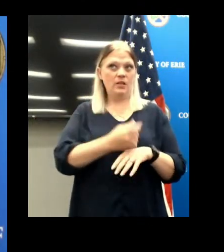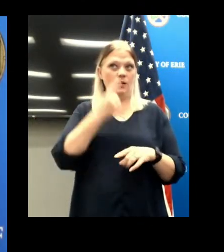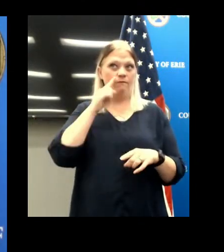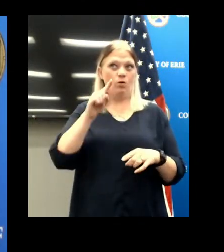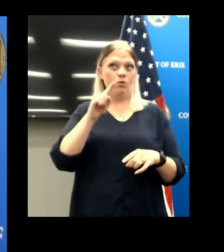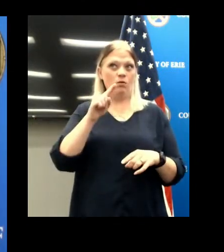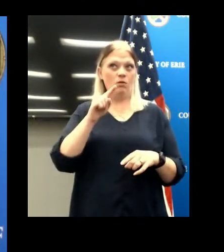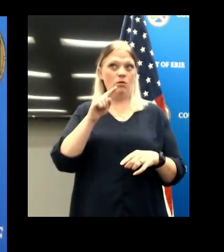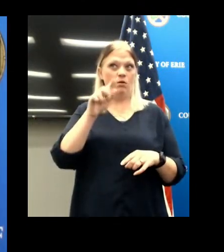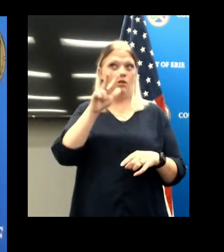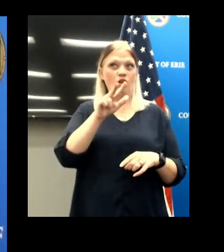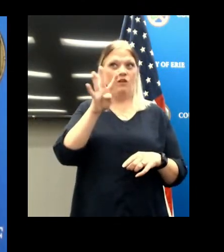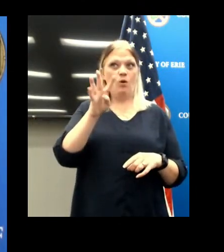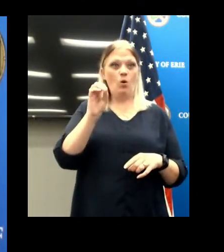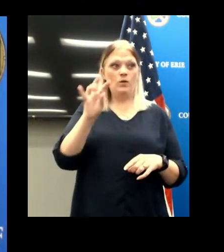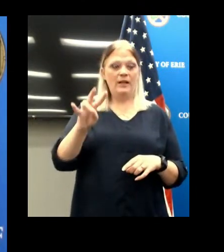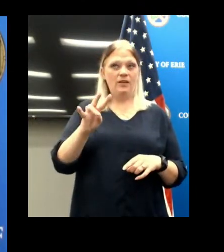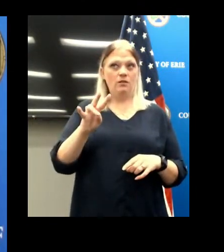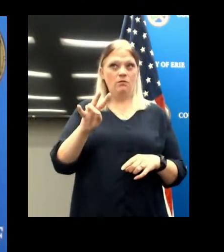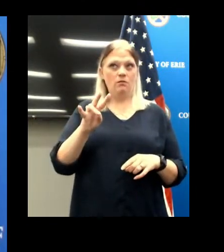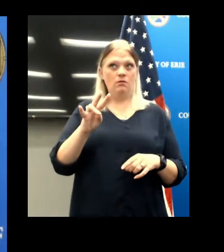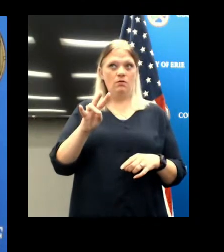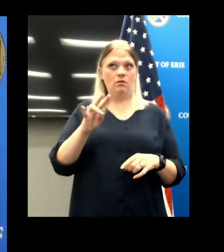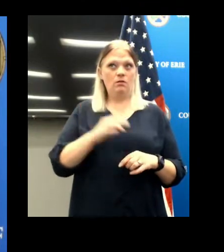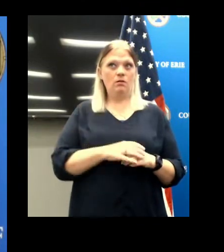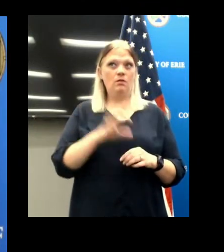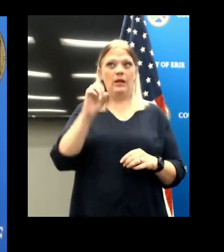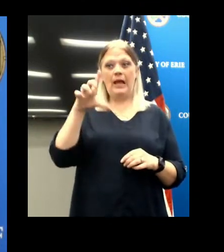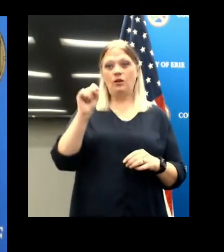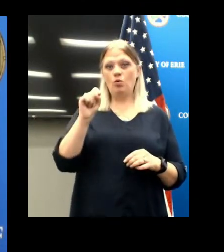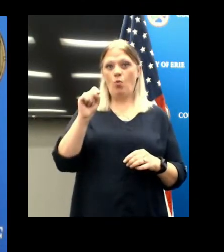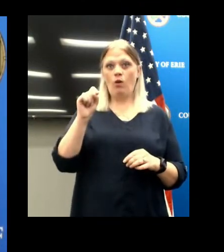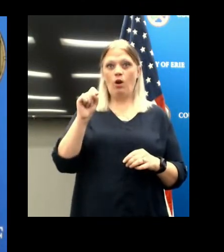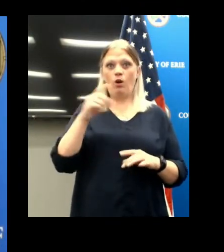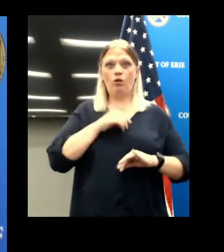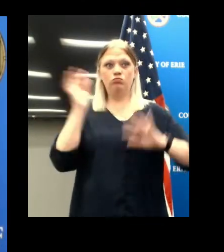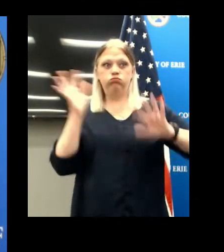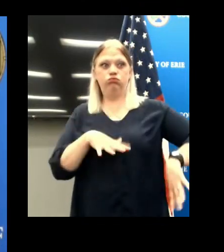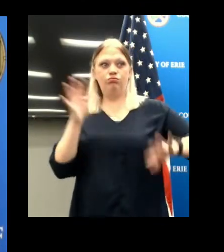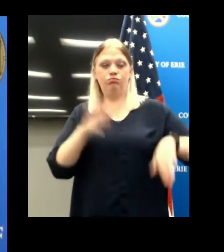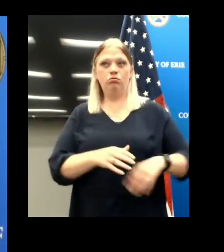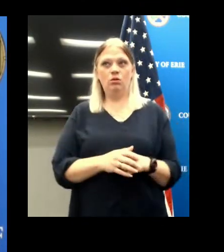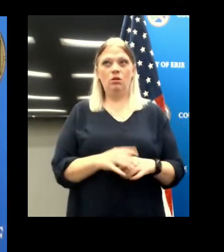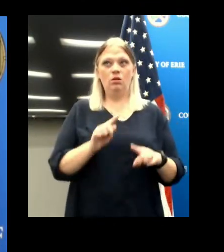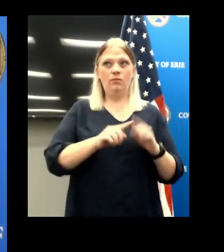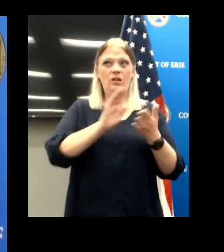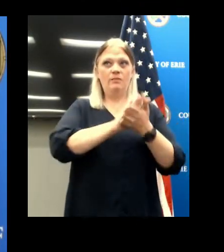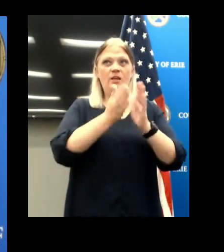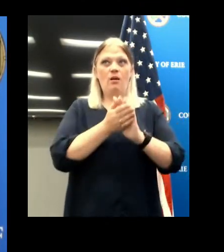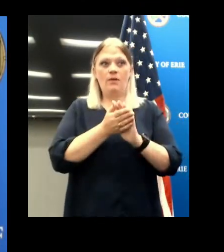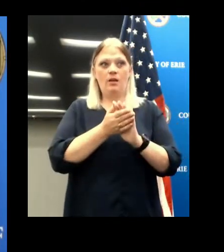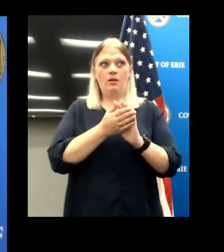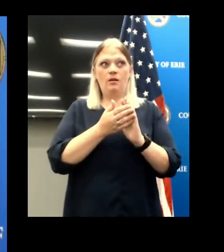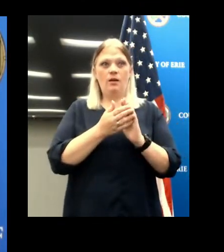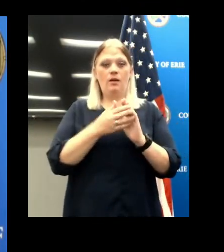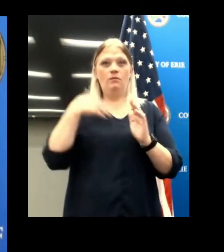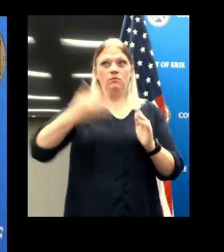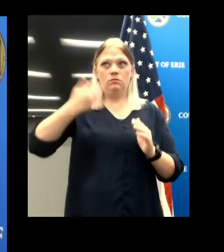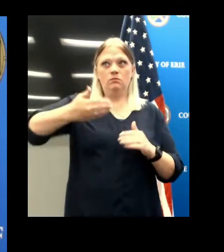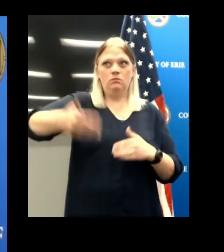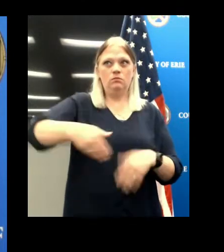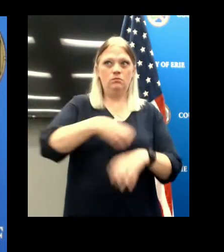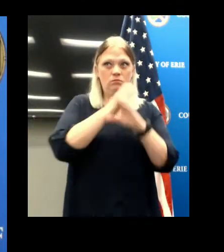a 3407. An October surprise. But this has become a perpetual